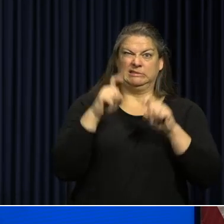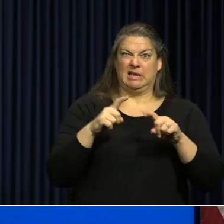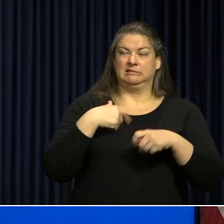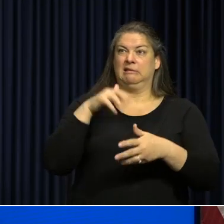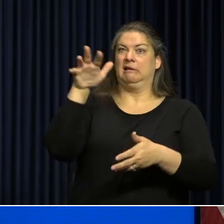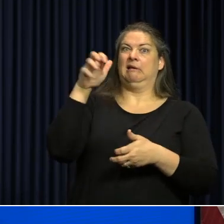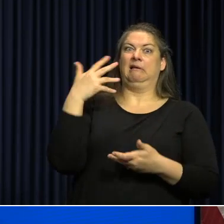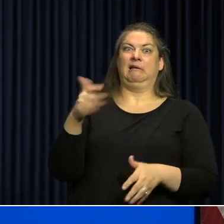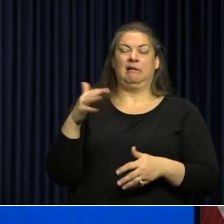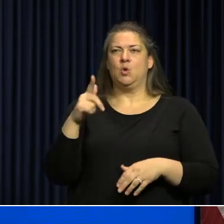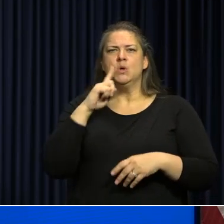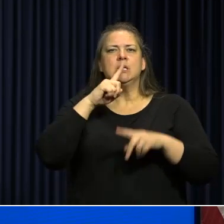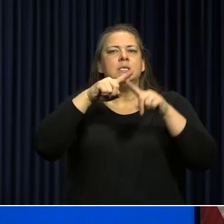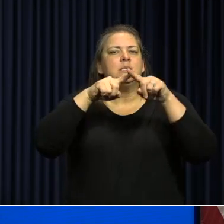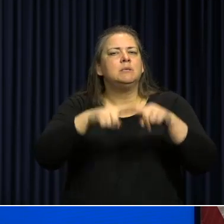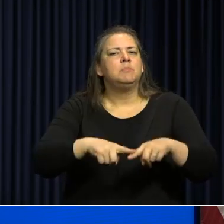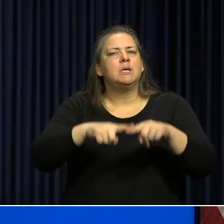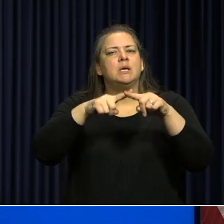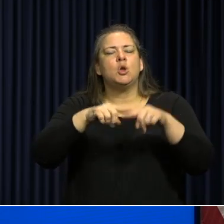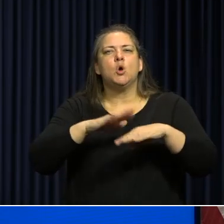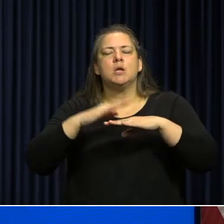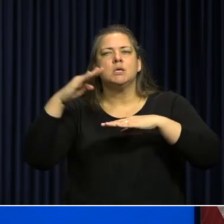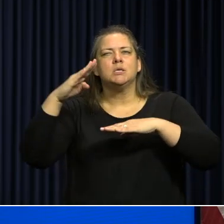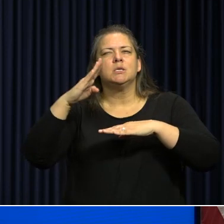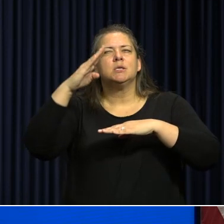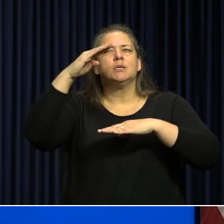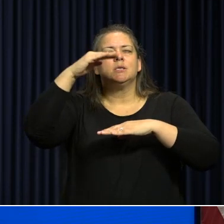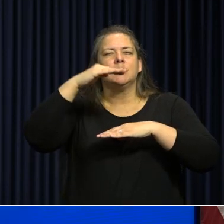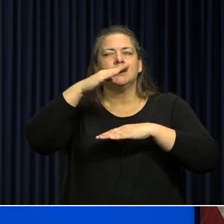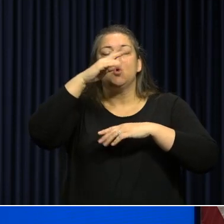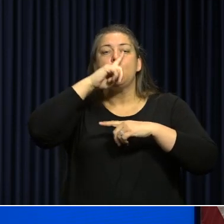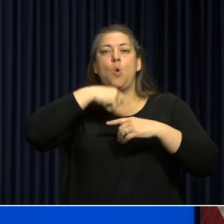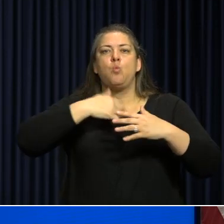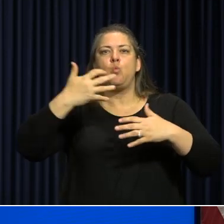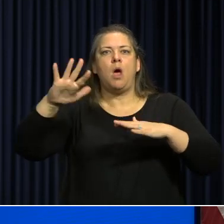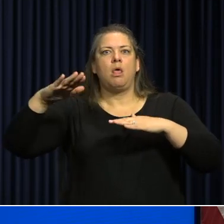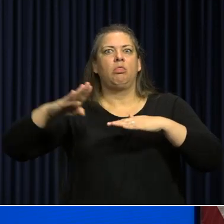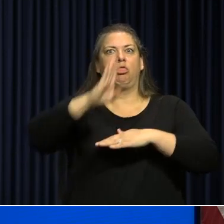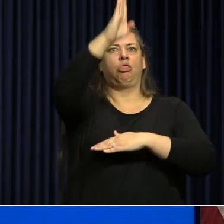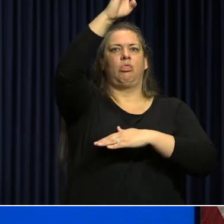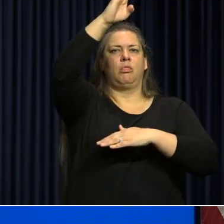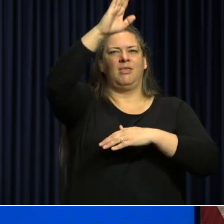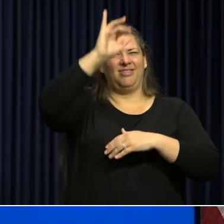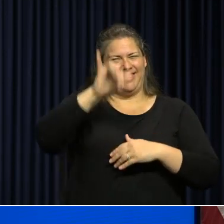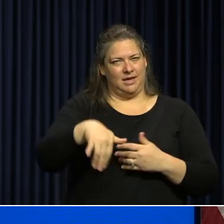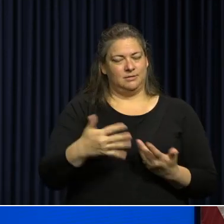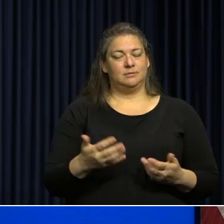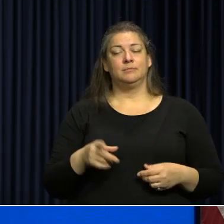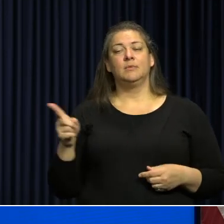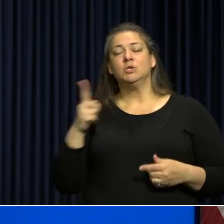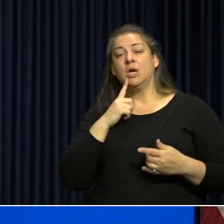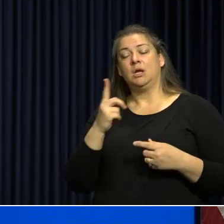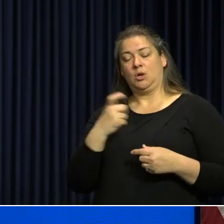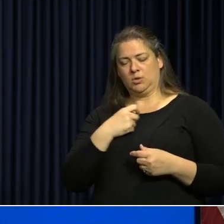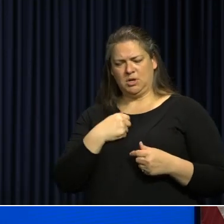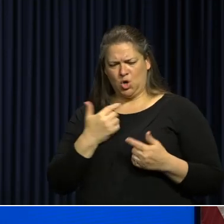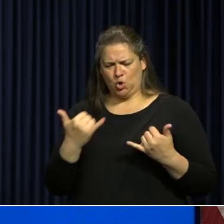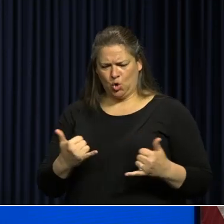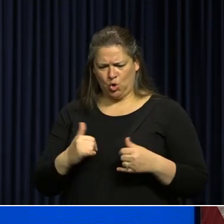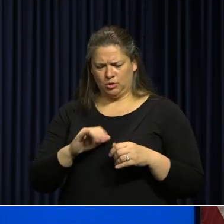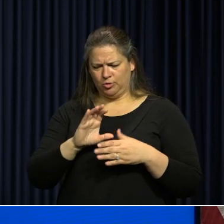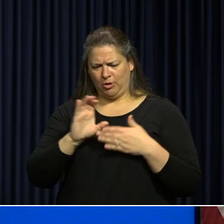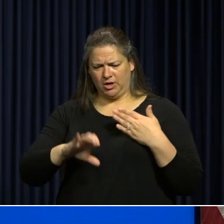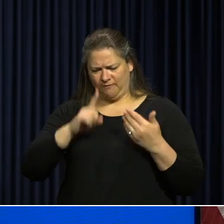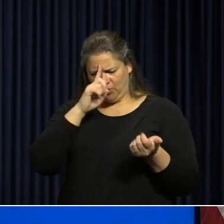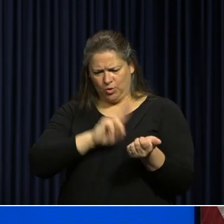it's an overall decline. And the second piece is, what is the current criteria for nursing homes to be able to have access